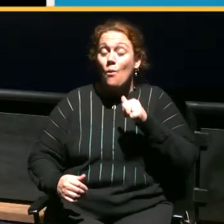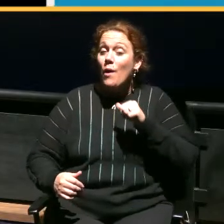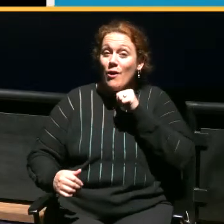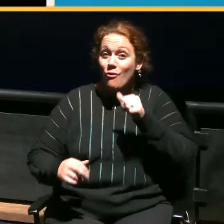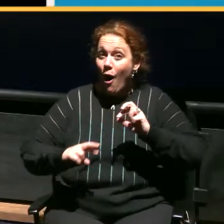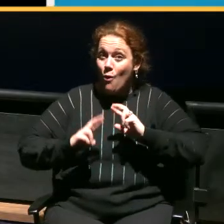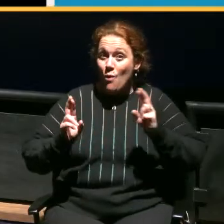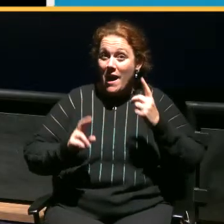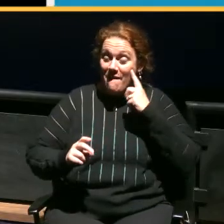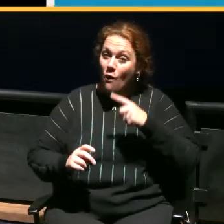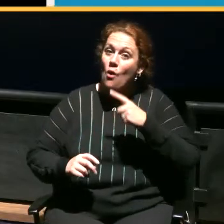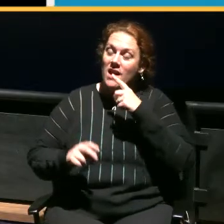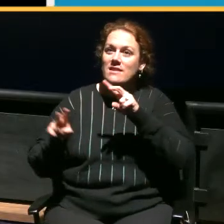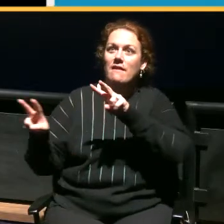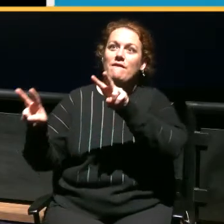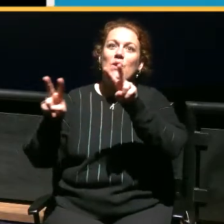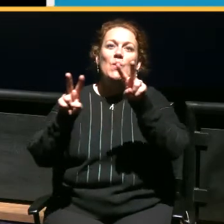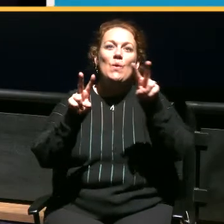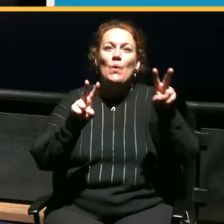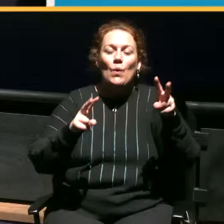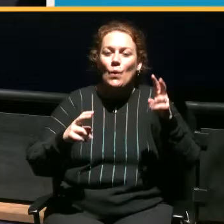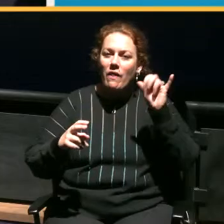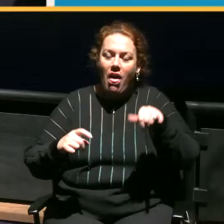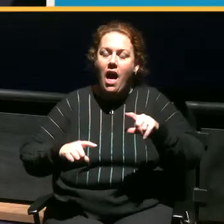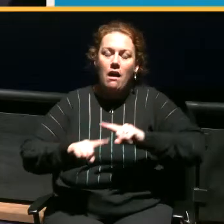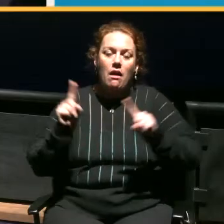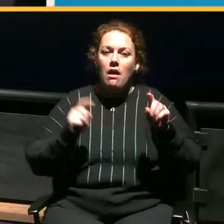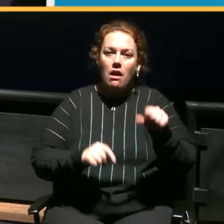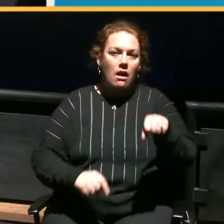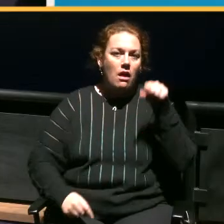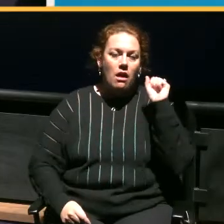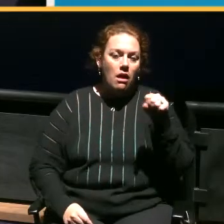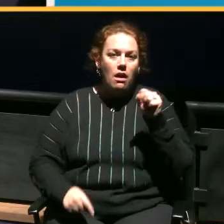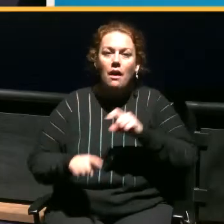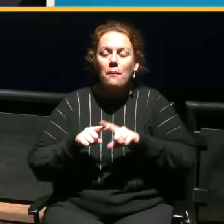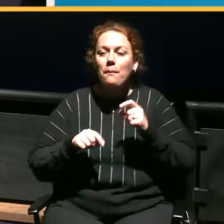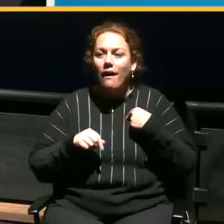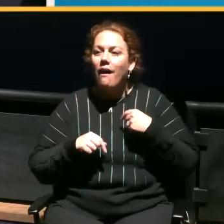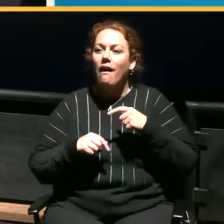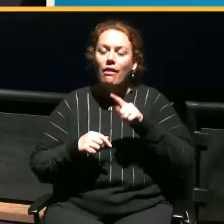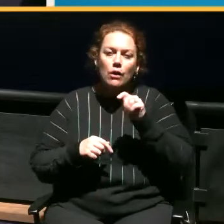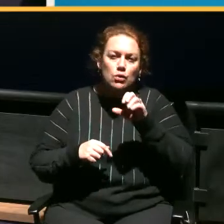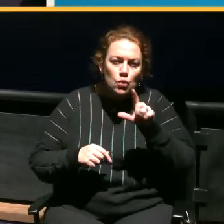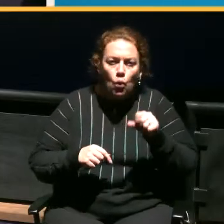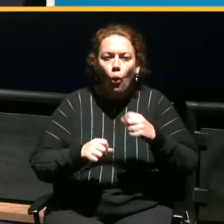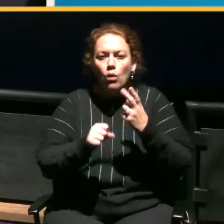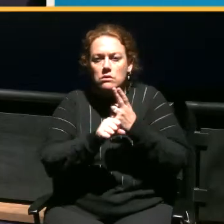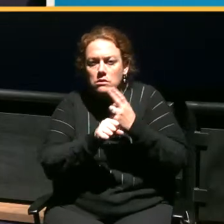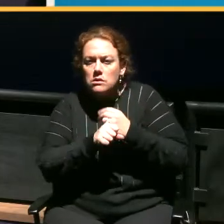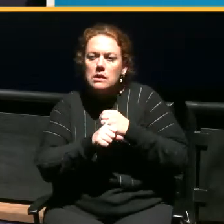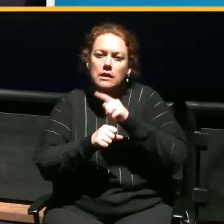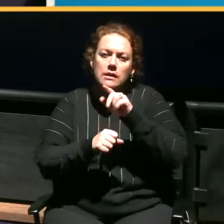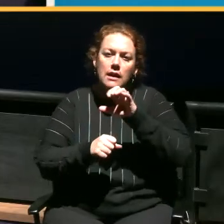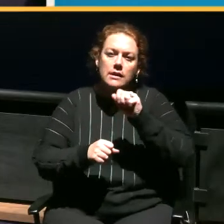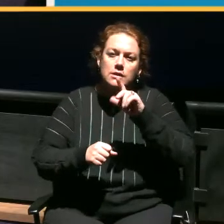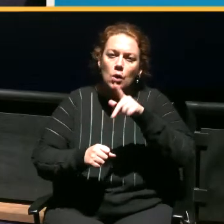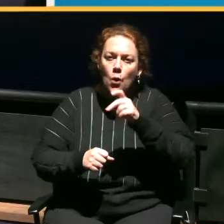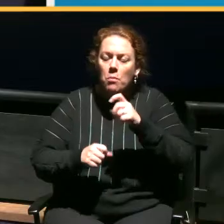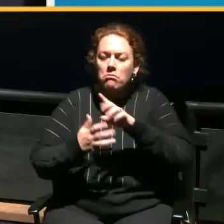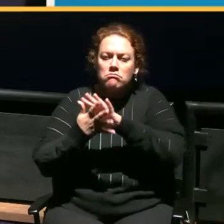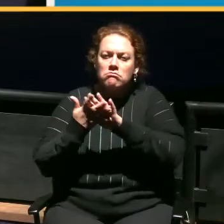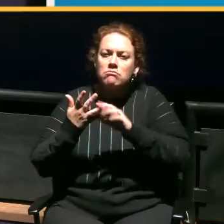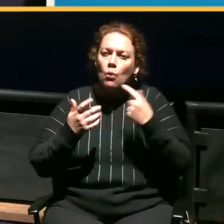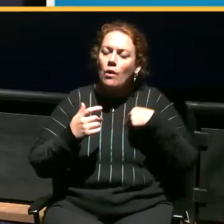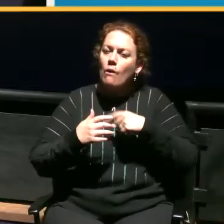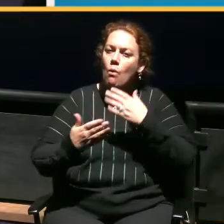that you see. That's different, of course, but the working of the tools and how the telescope works and all that, we were very well